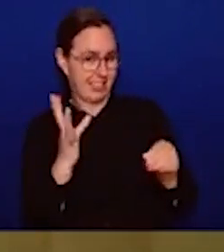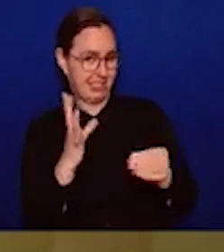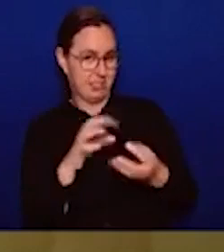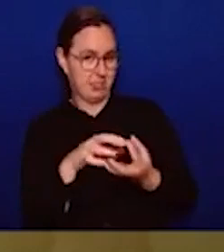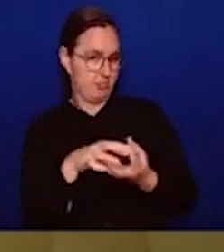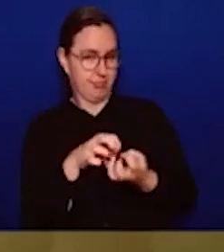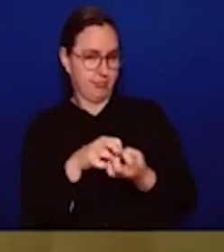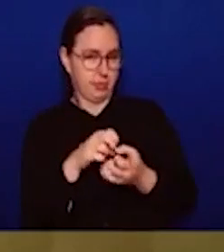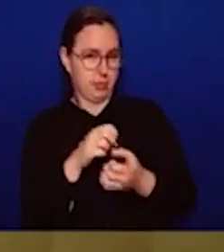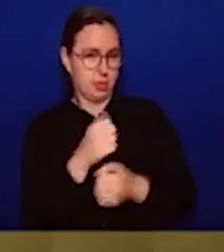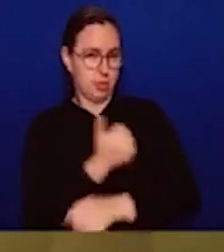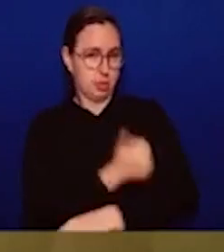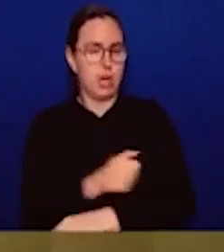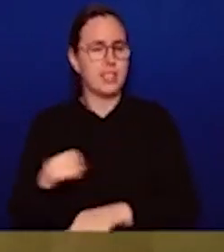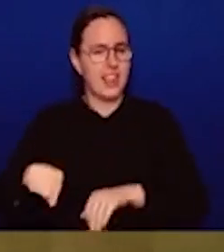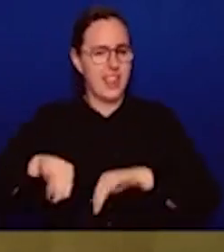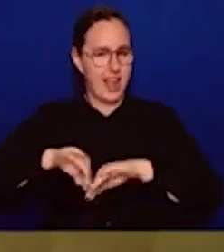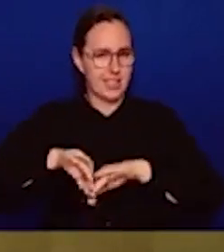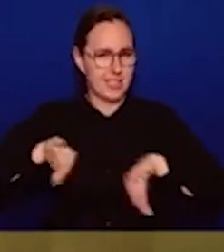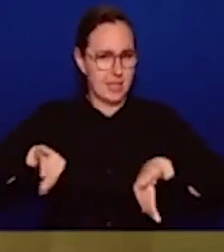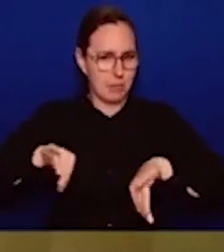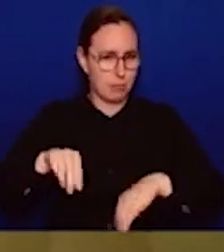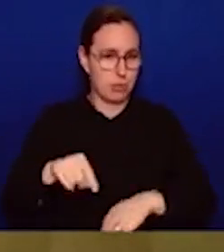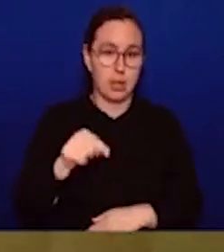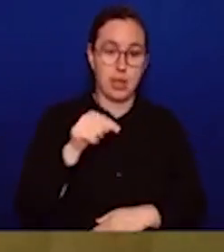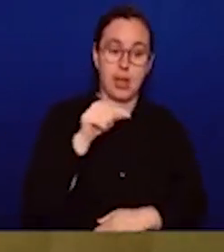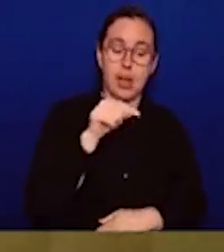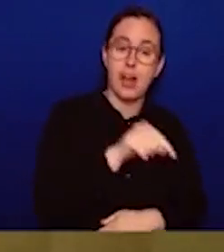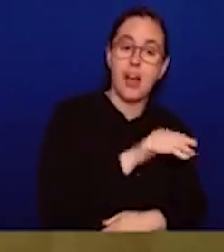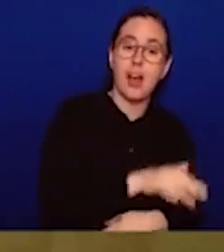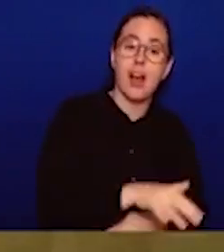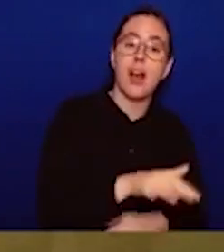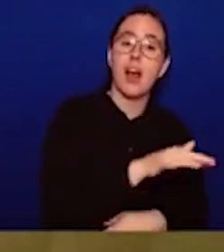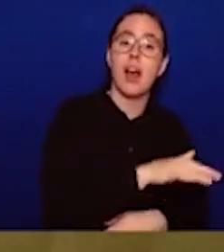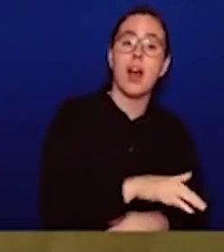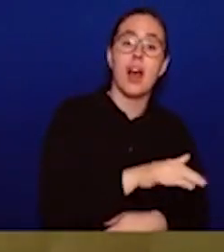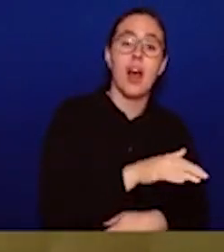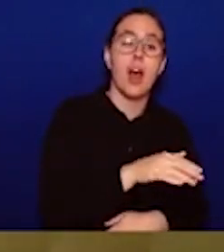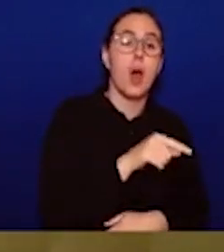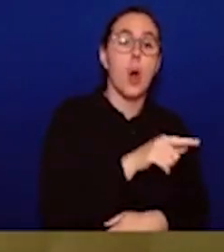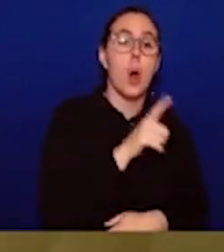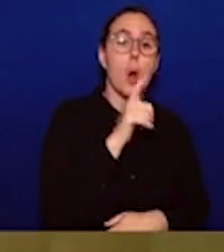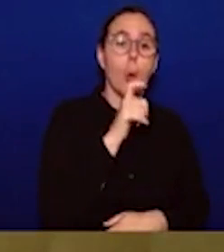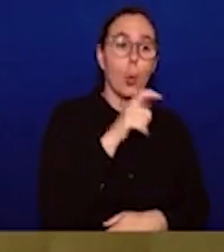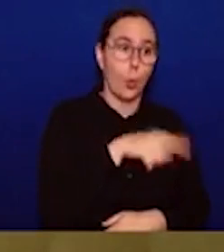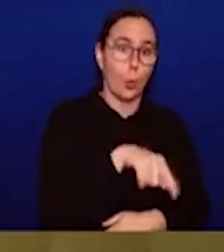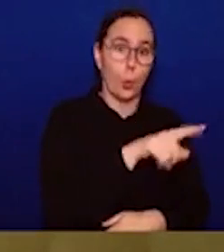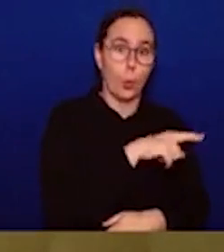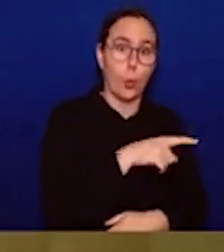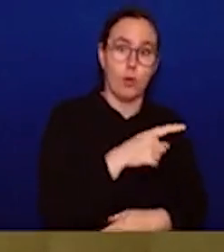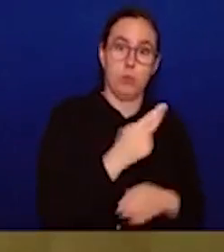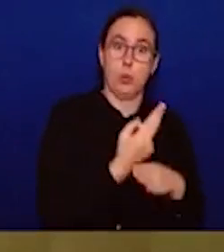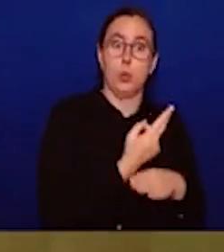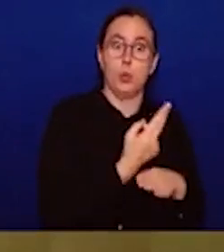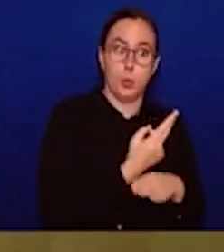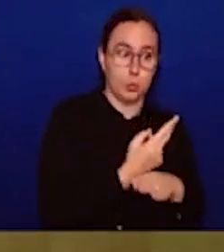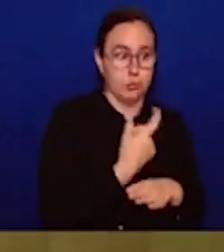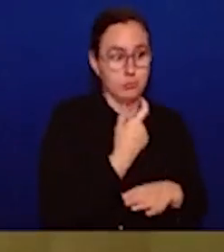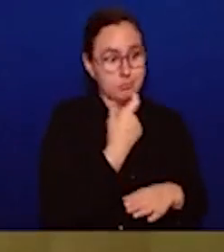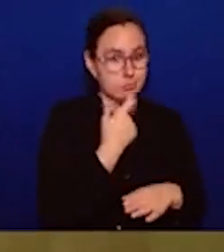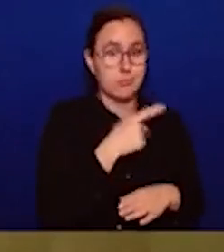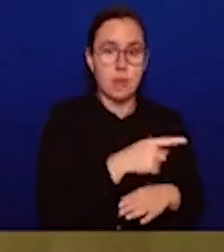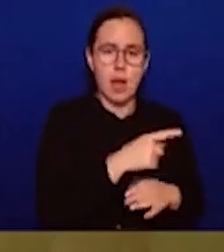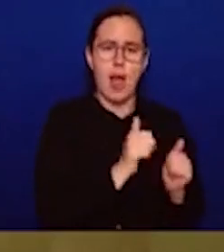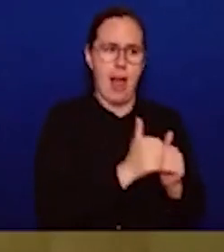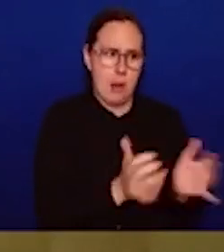As part of my public safety announcement just a week and a half ago, talking about a new model of care with St. Paul's at Providence